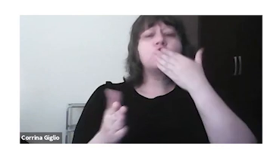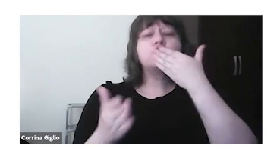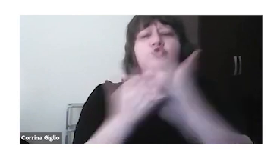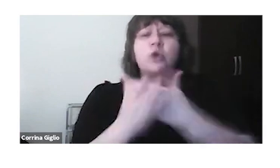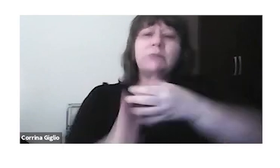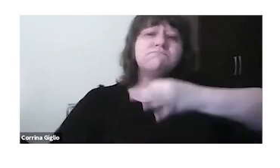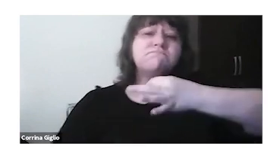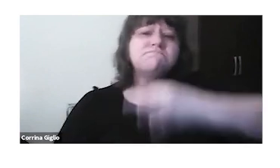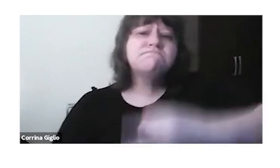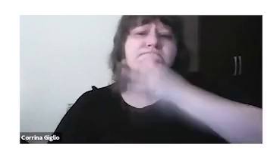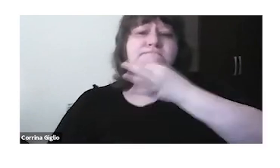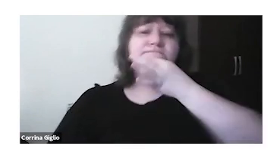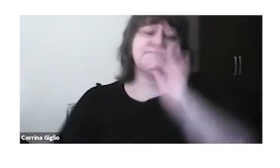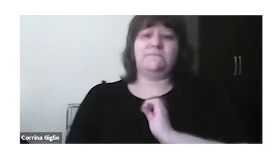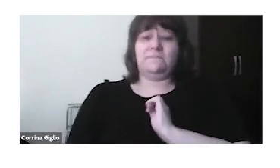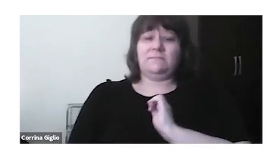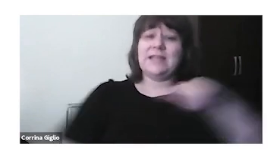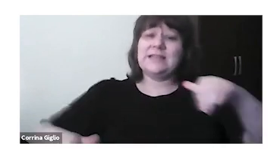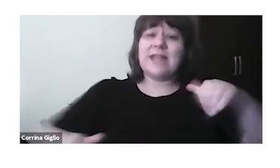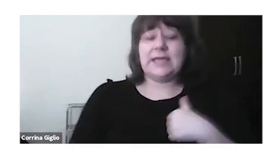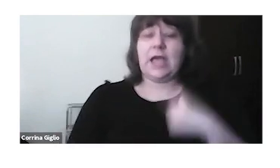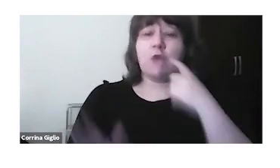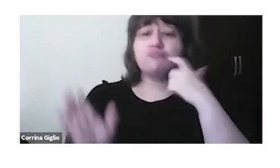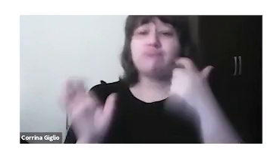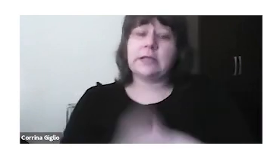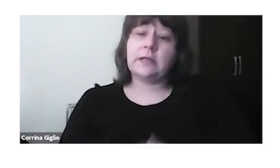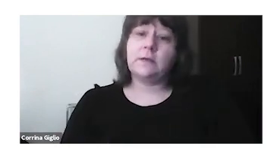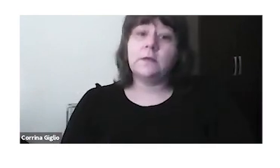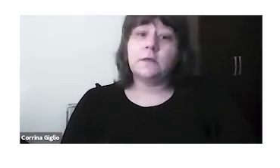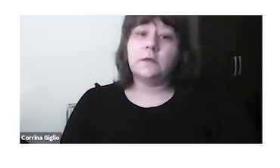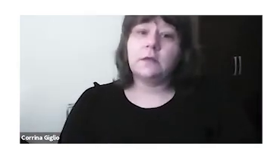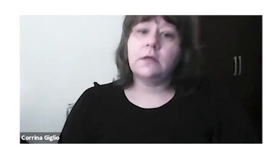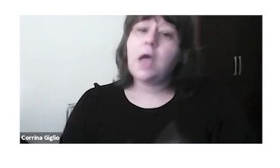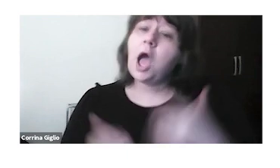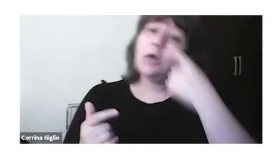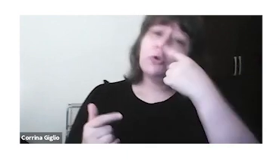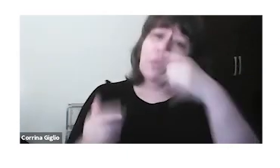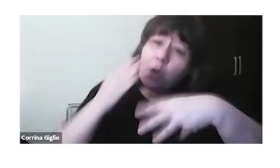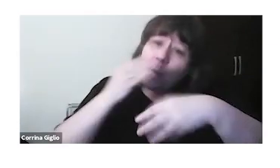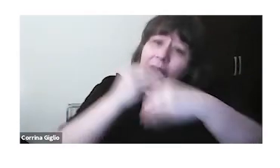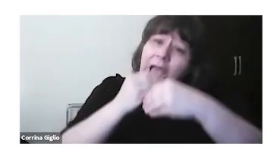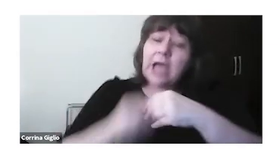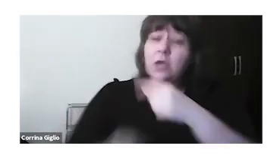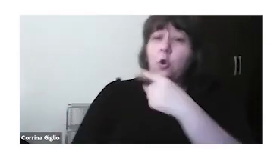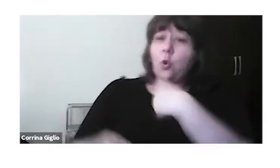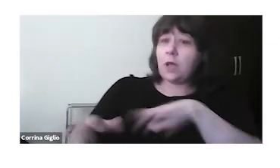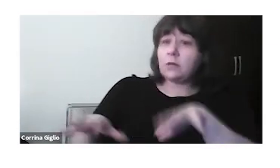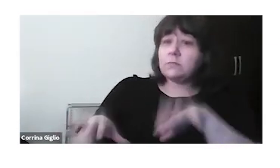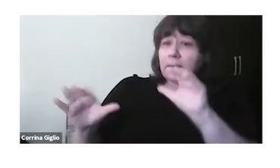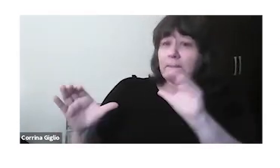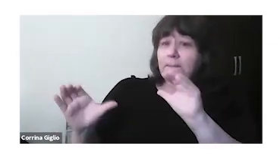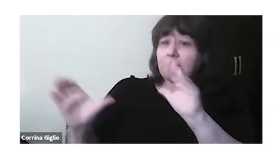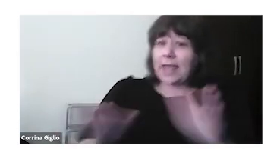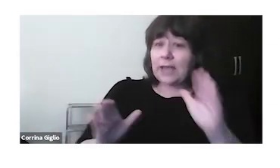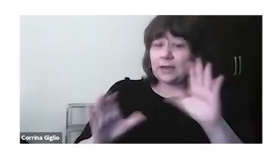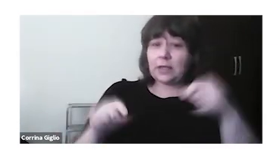All right, can we go to the next slide? One thing I want to add there, Jonathan, you and I, when we were planning this class, we were talking about